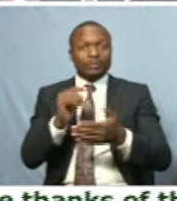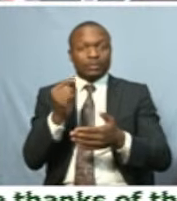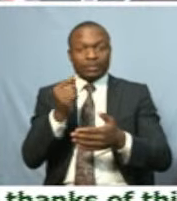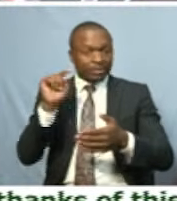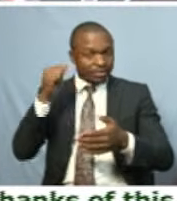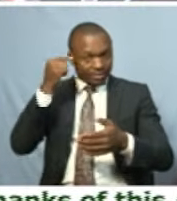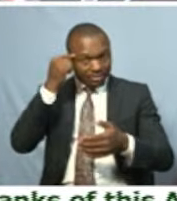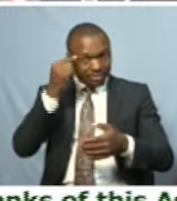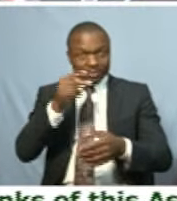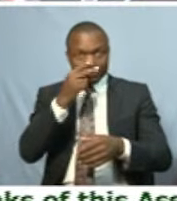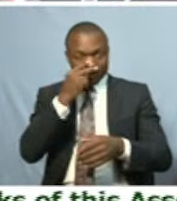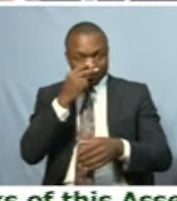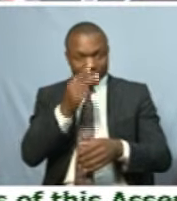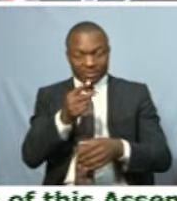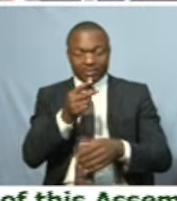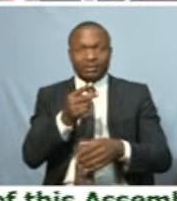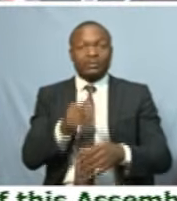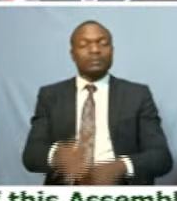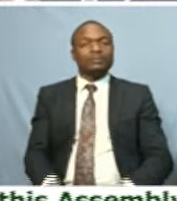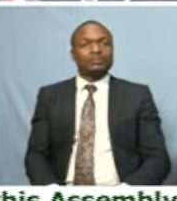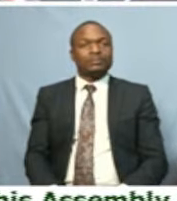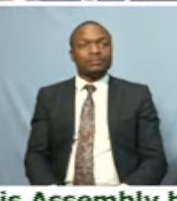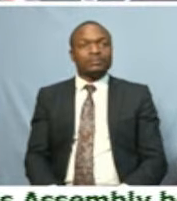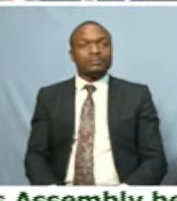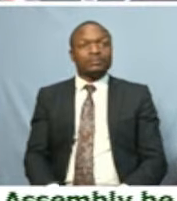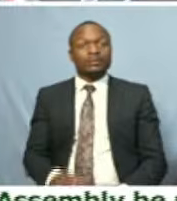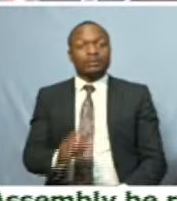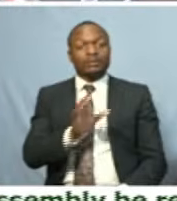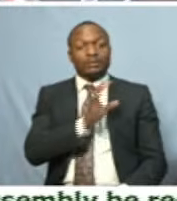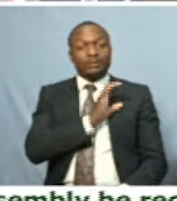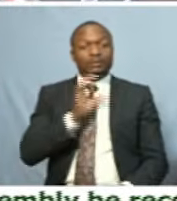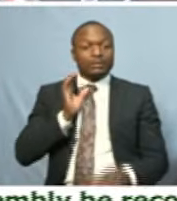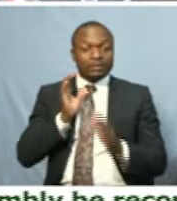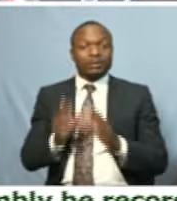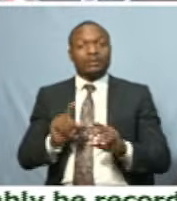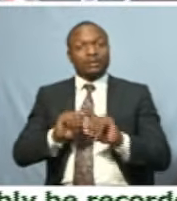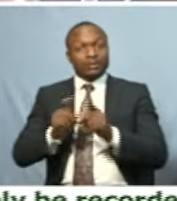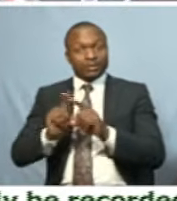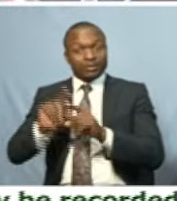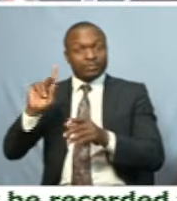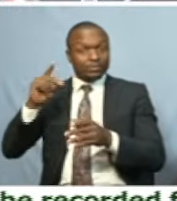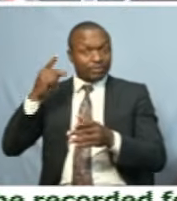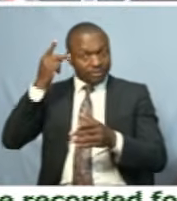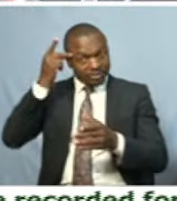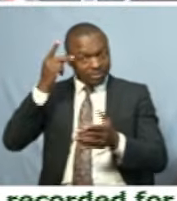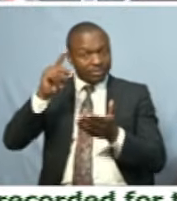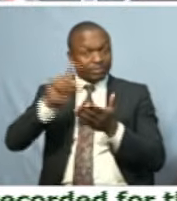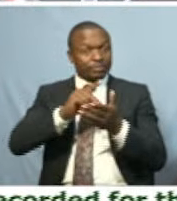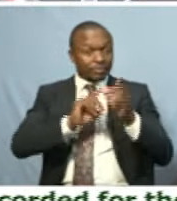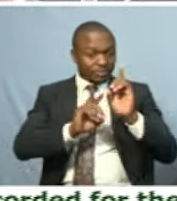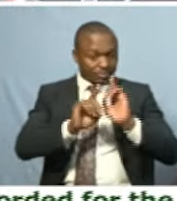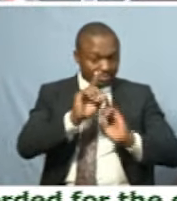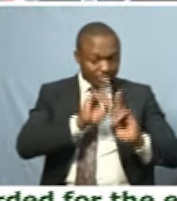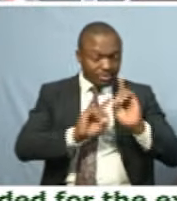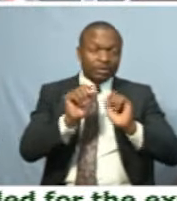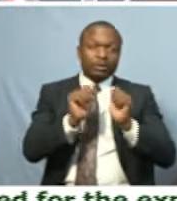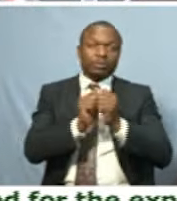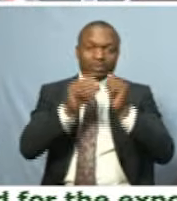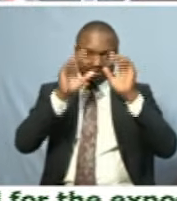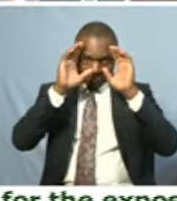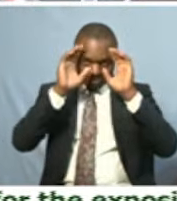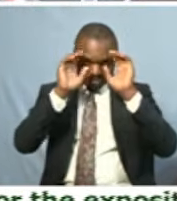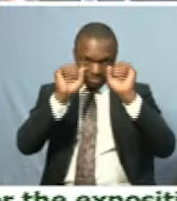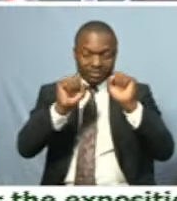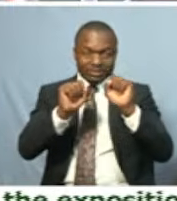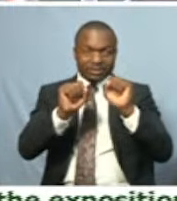have seen where you bring even councillors from different political parties to interact with the Republican president.